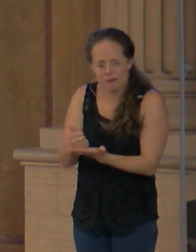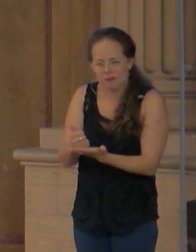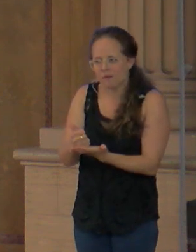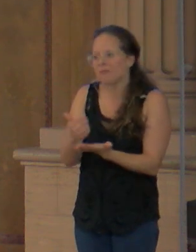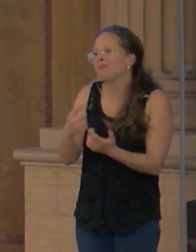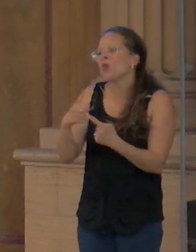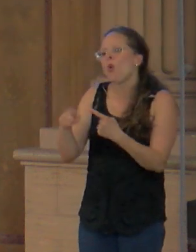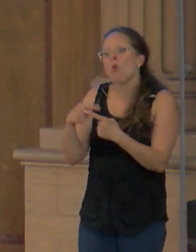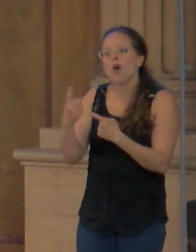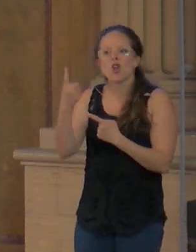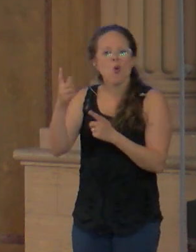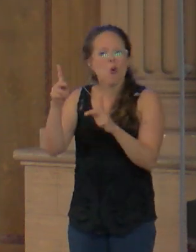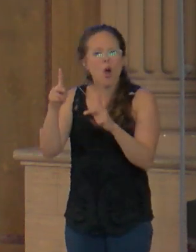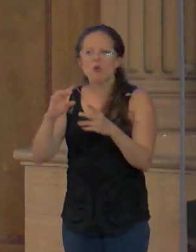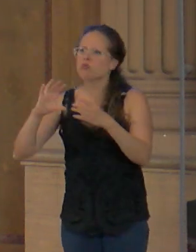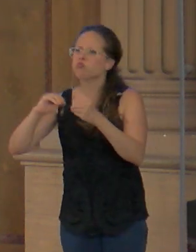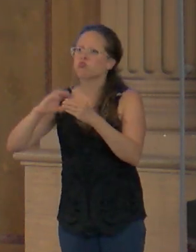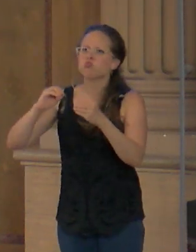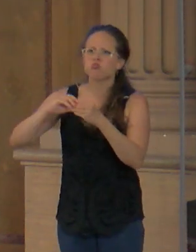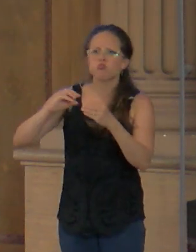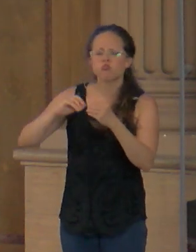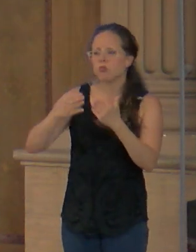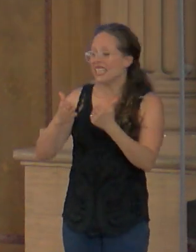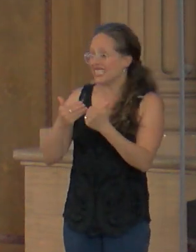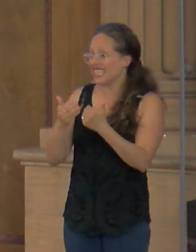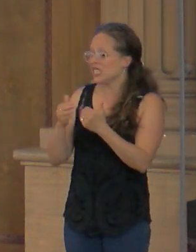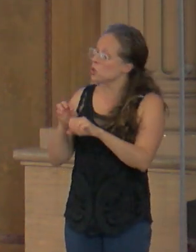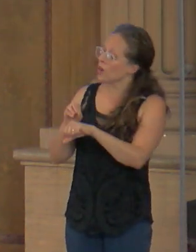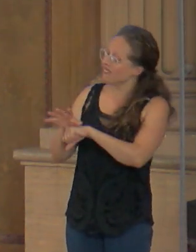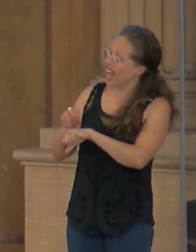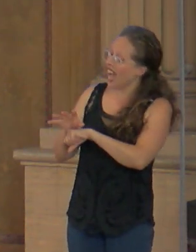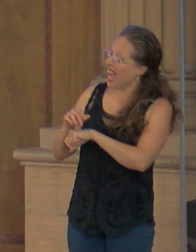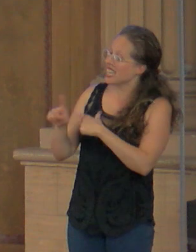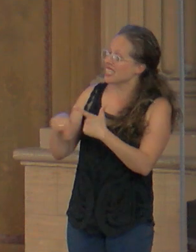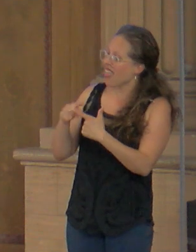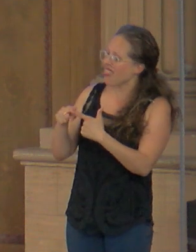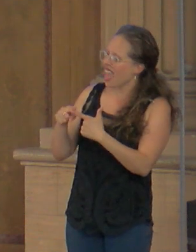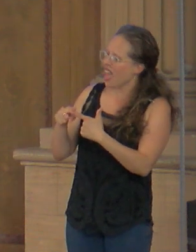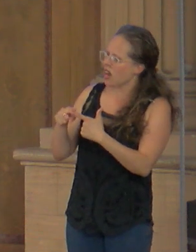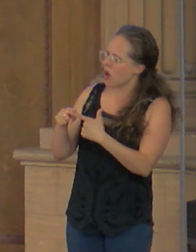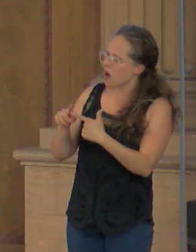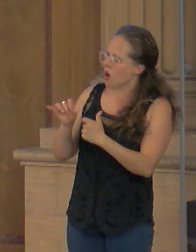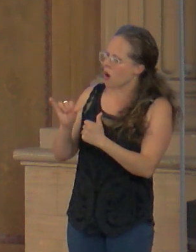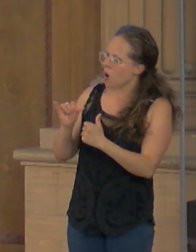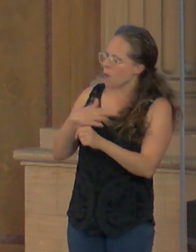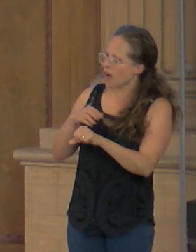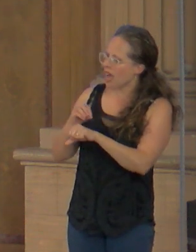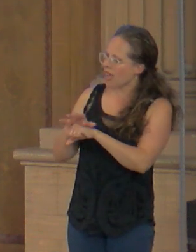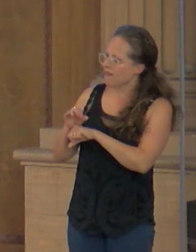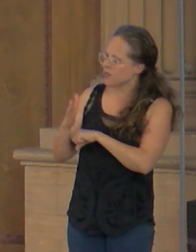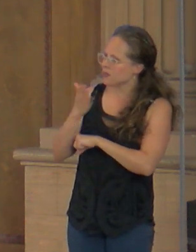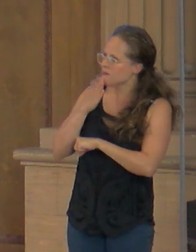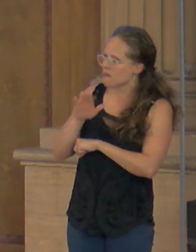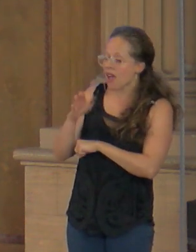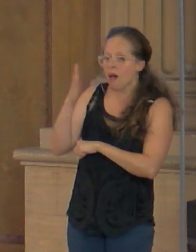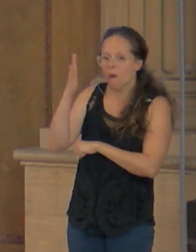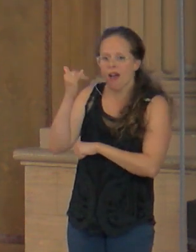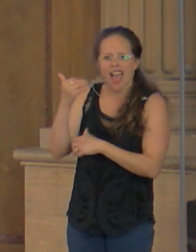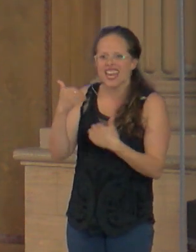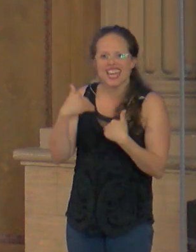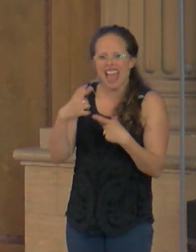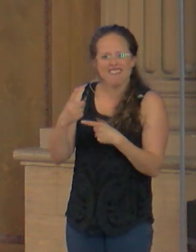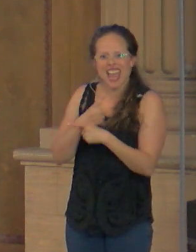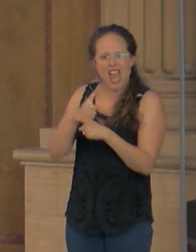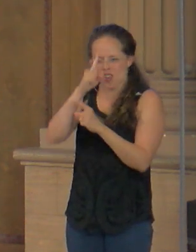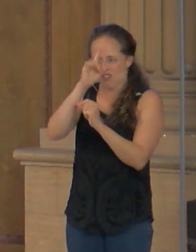you just hear one side of the story to start giving advice, then to turn around and realize that all that advice I gave was bad, because I didn't have an accurate